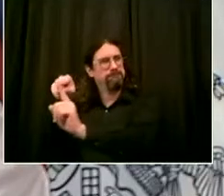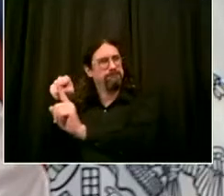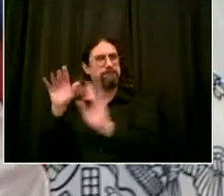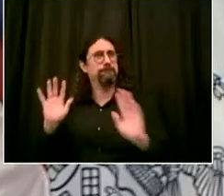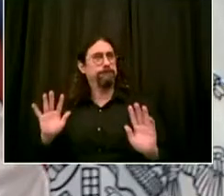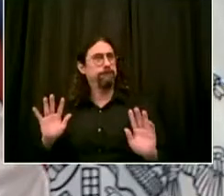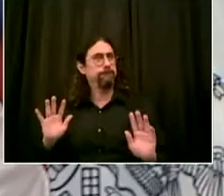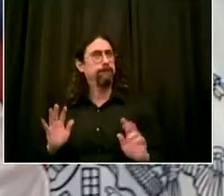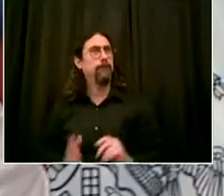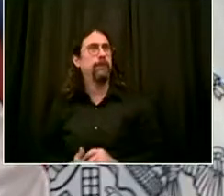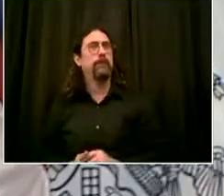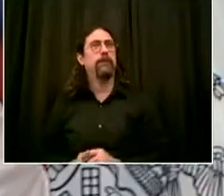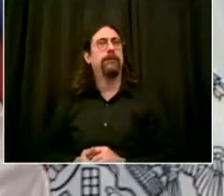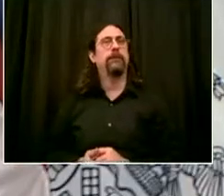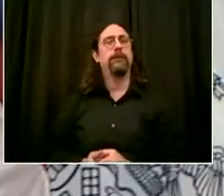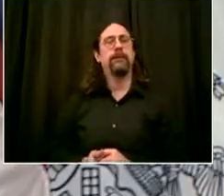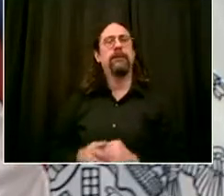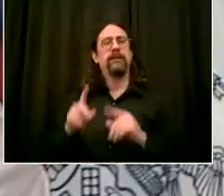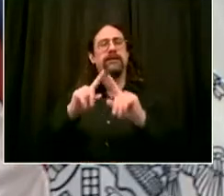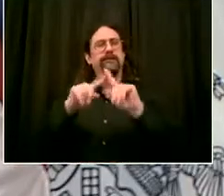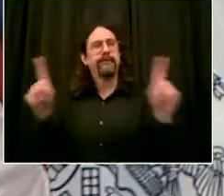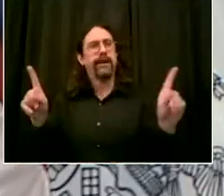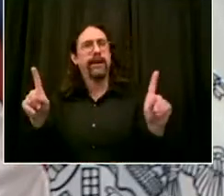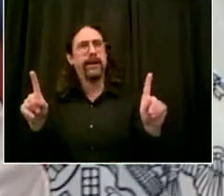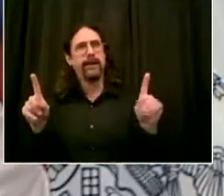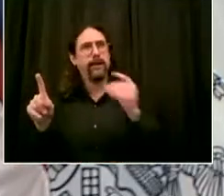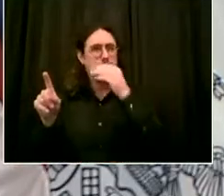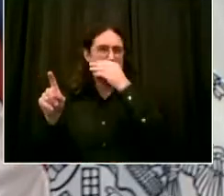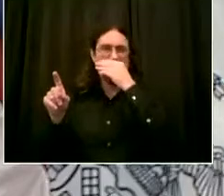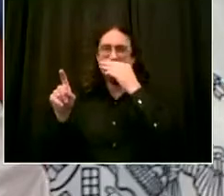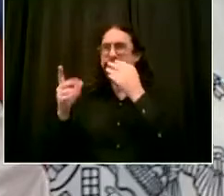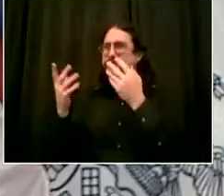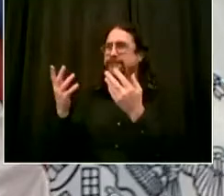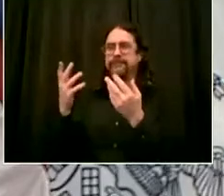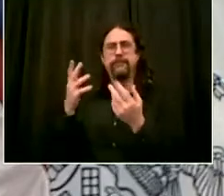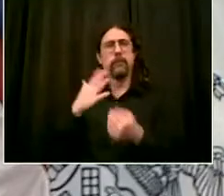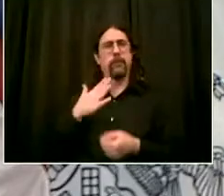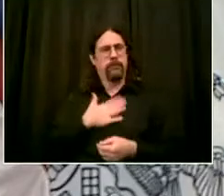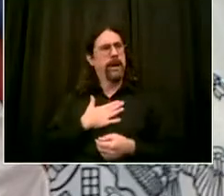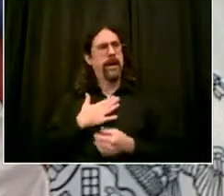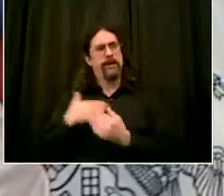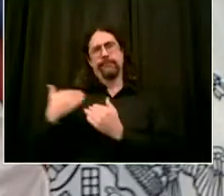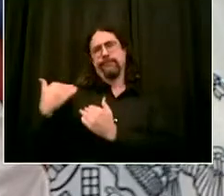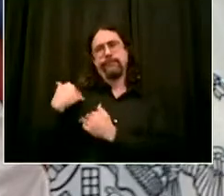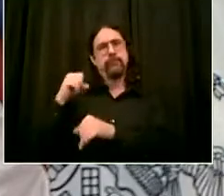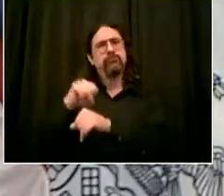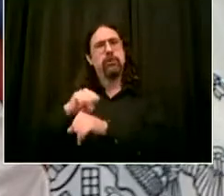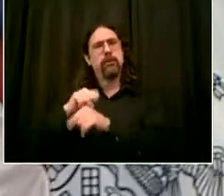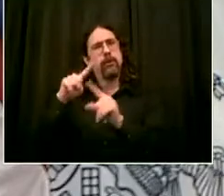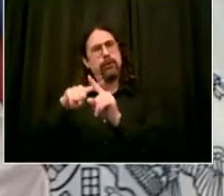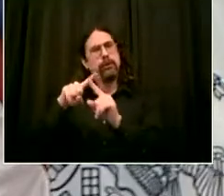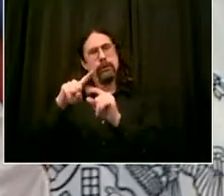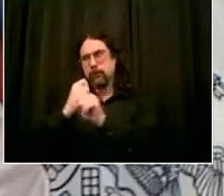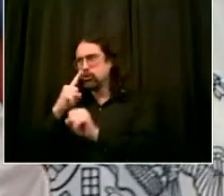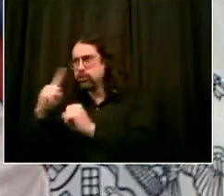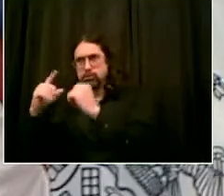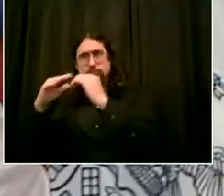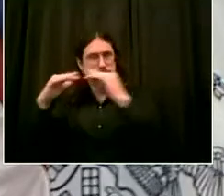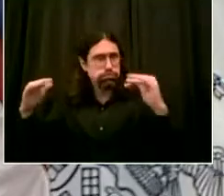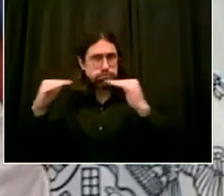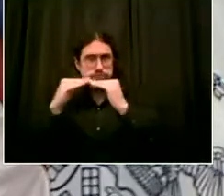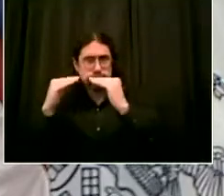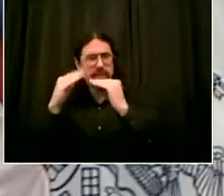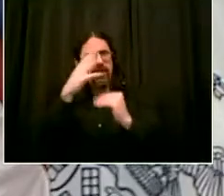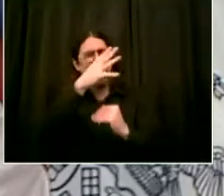between uh African-American and Latino students 3% in a city that's over half African-American Latino that doesn't make sense that's not